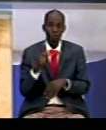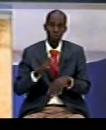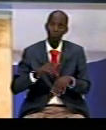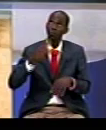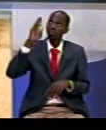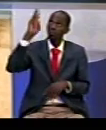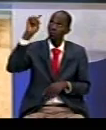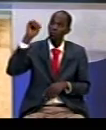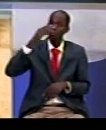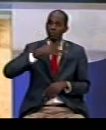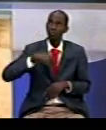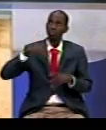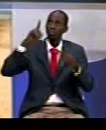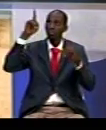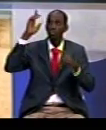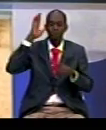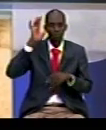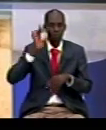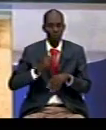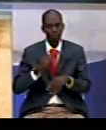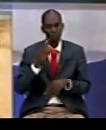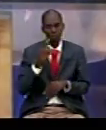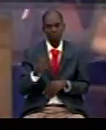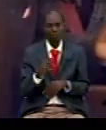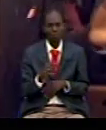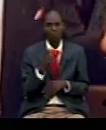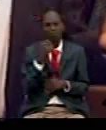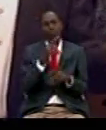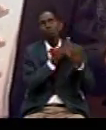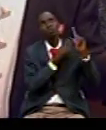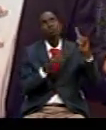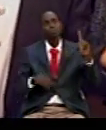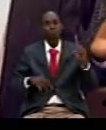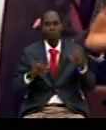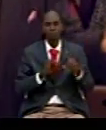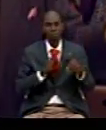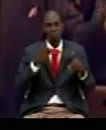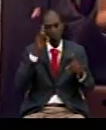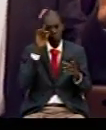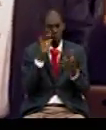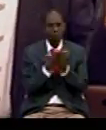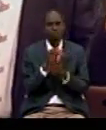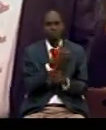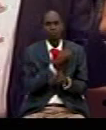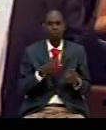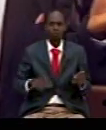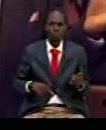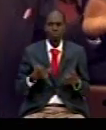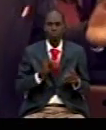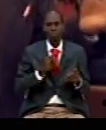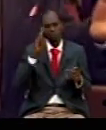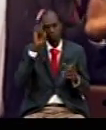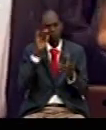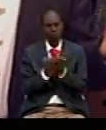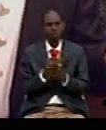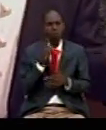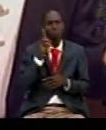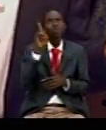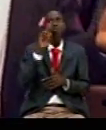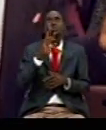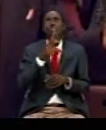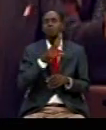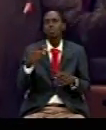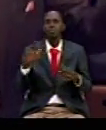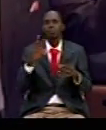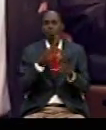Touch him, and he will touch you. Say, Lord, I believe. Lord, I believe. You are no respecter of